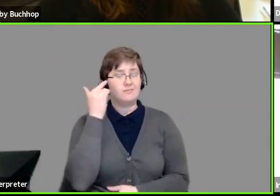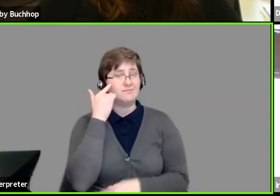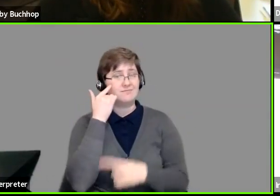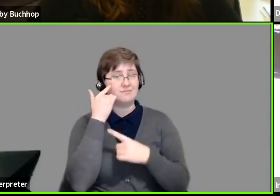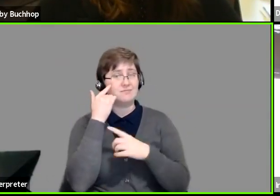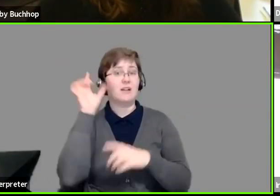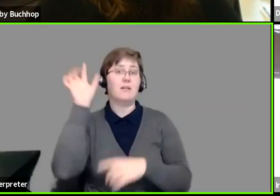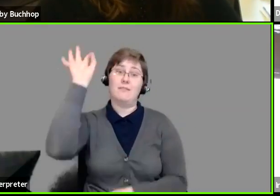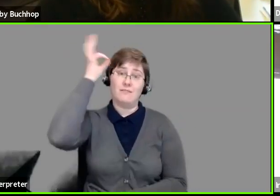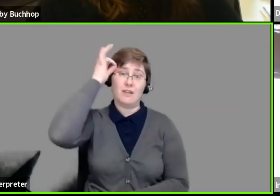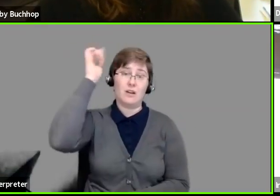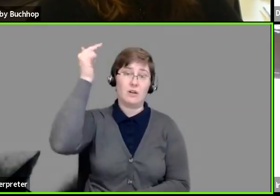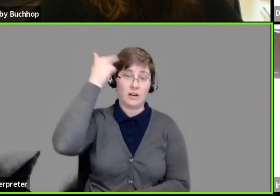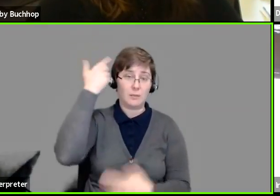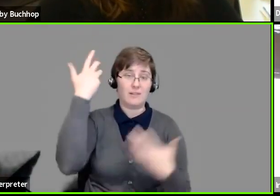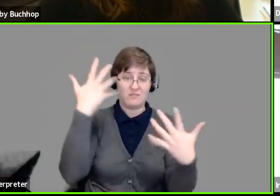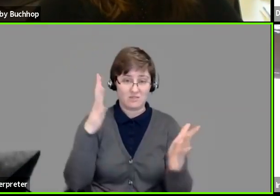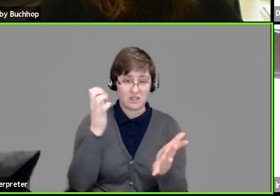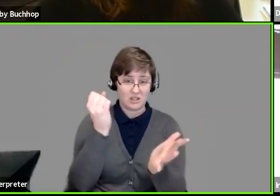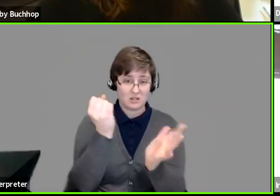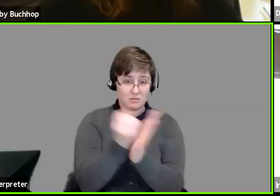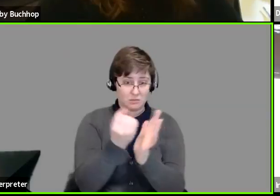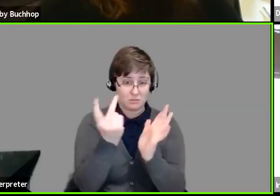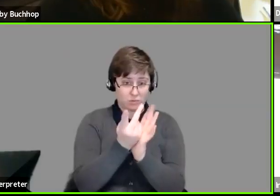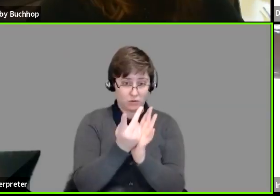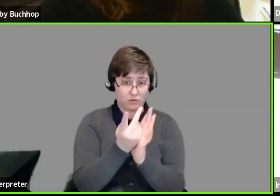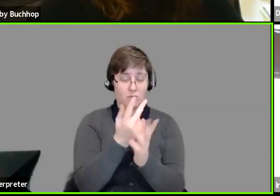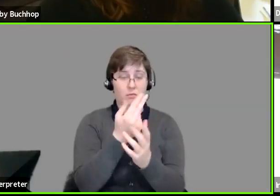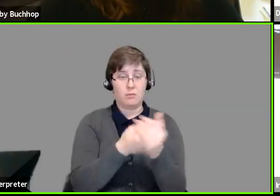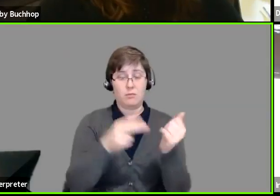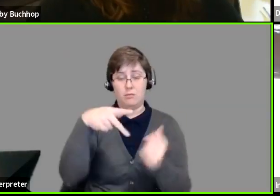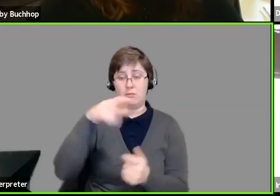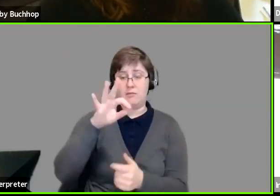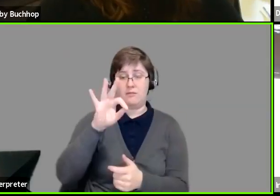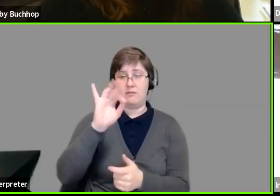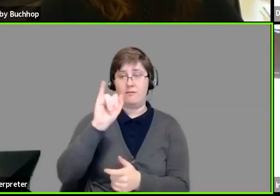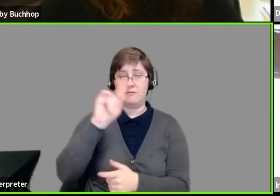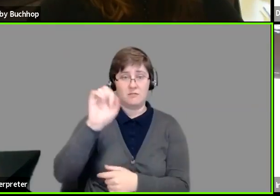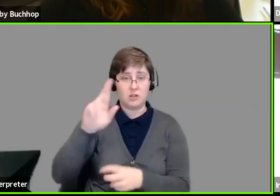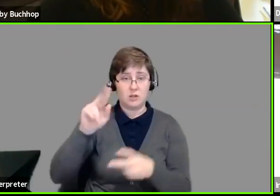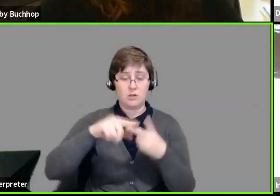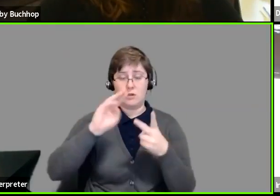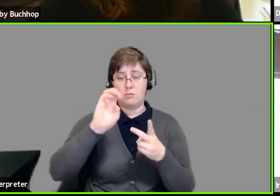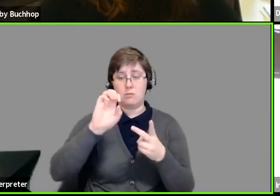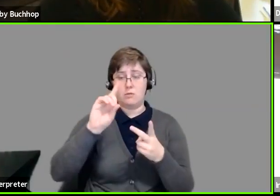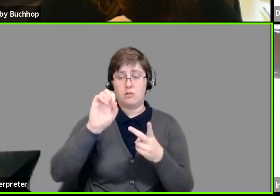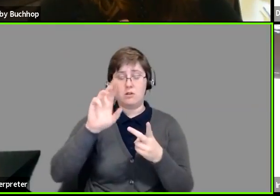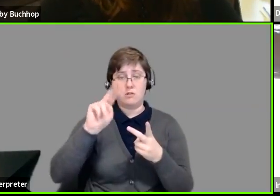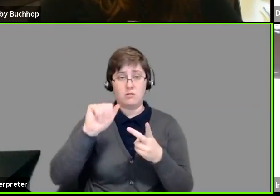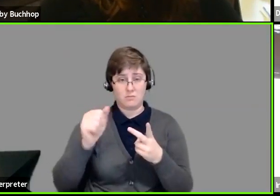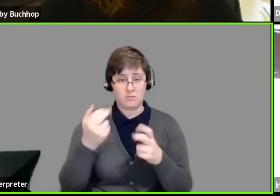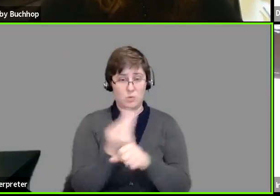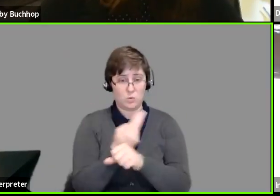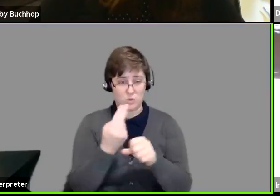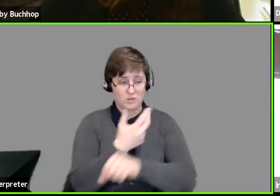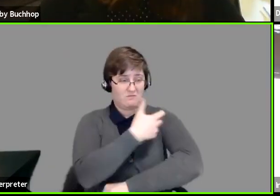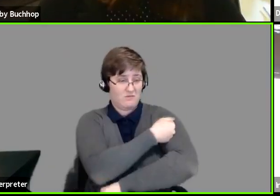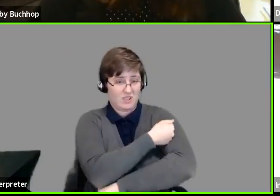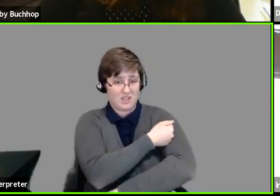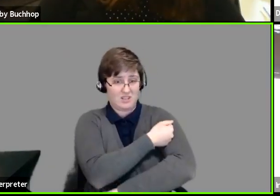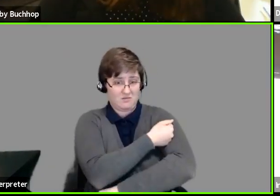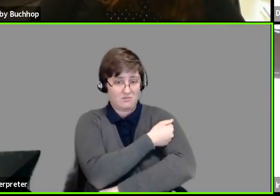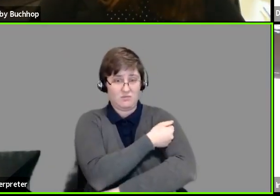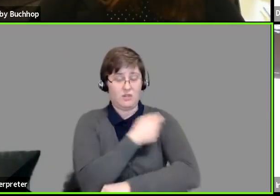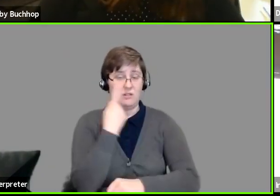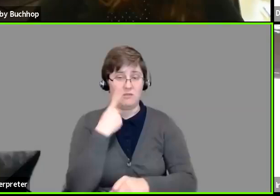federal government has approved both the Pfizer and the Moderna vaccine, use of that for